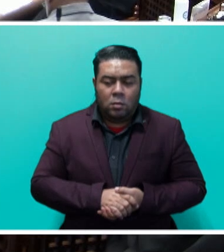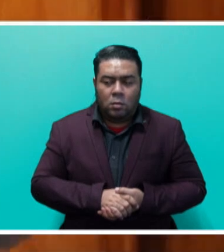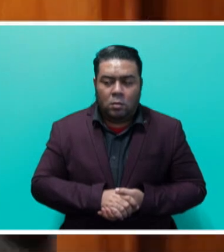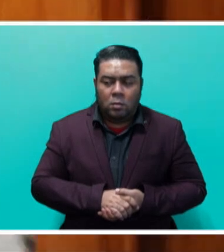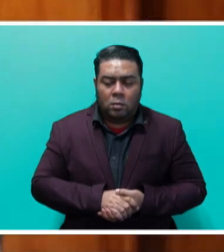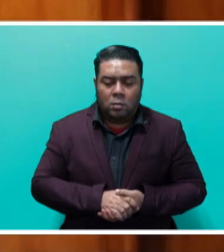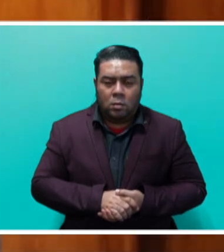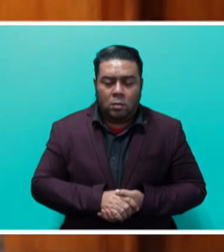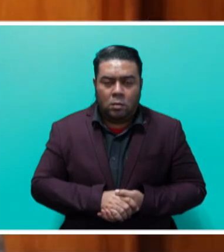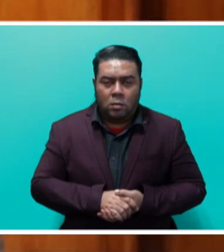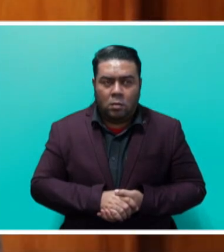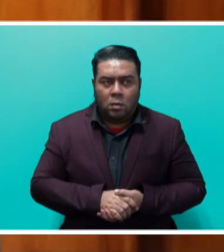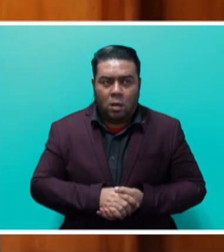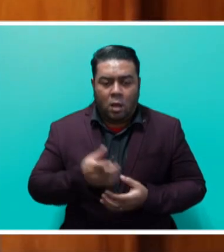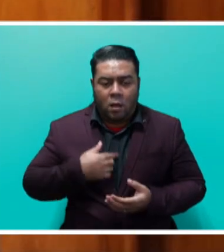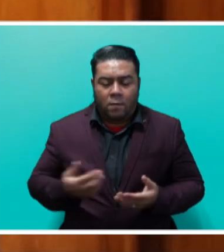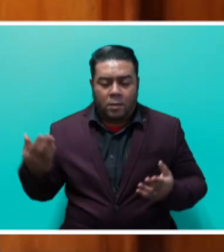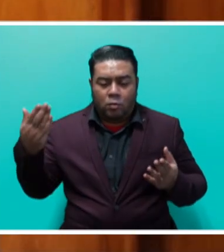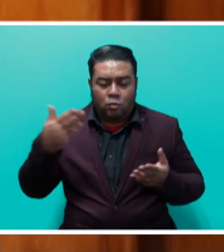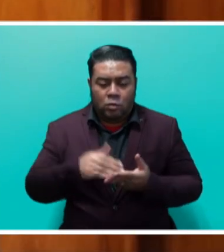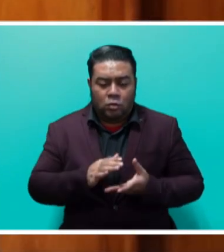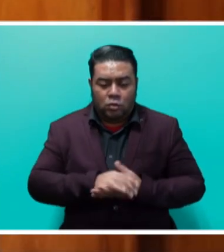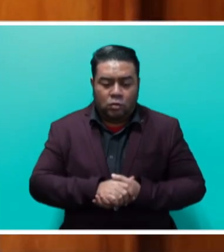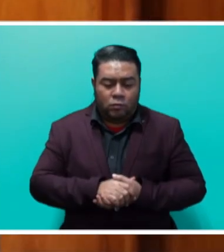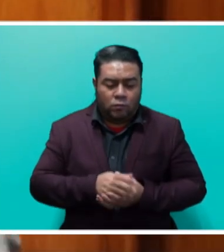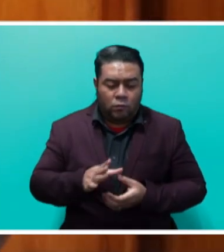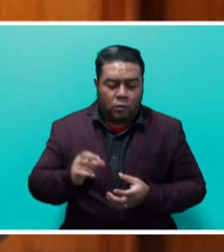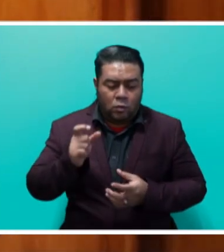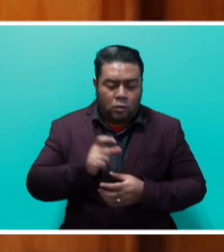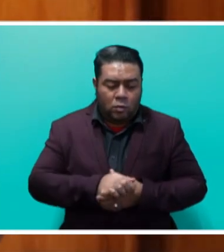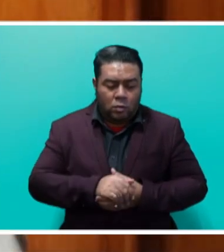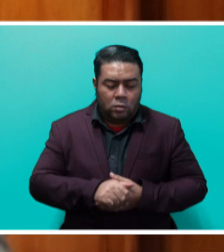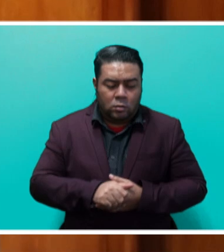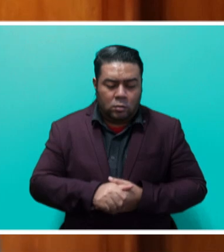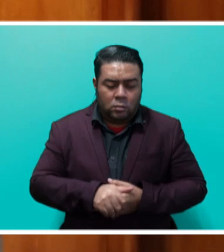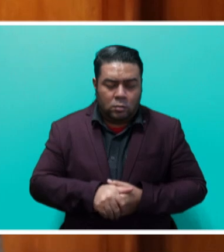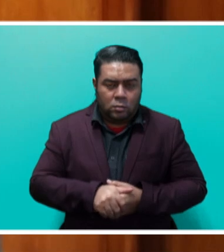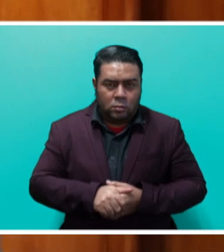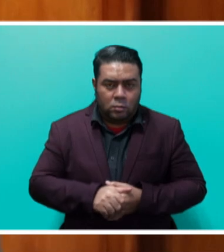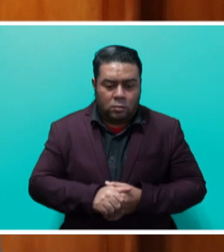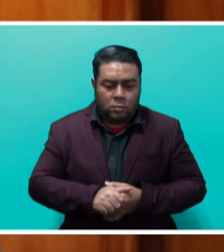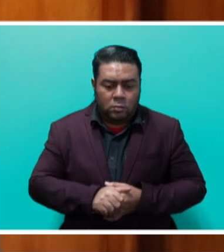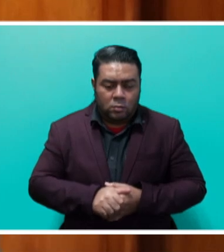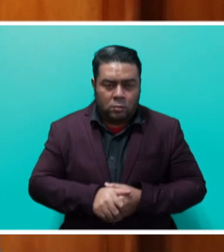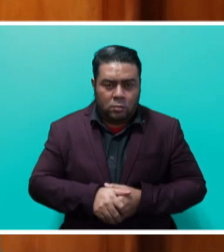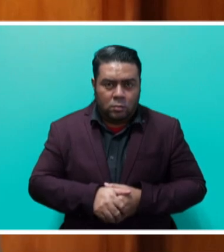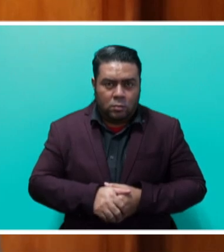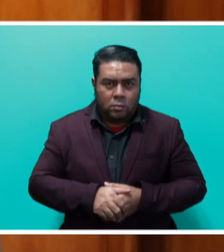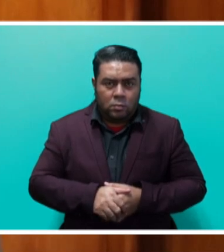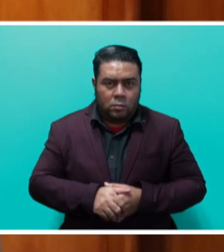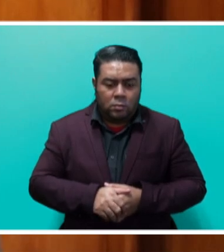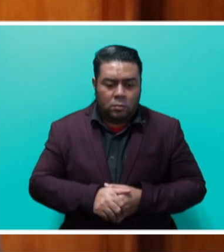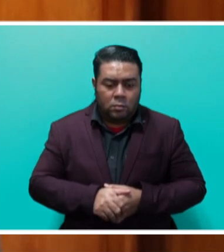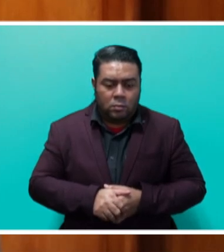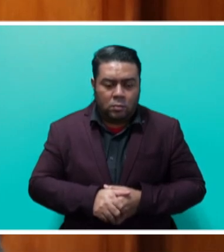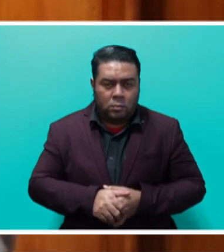again, I've been reaching out to various consultants just to get some context on various industries. I met